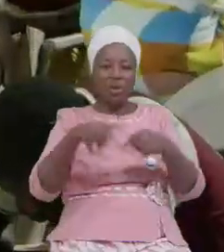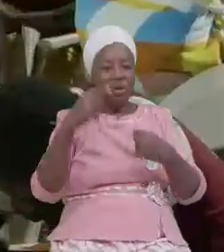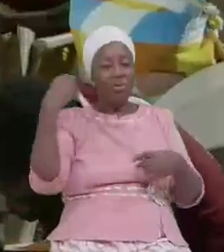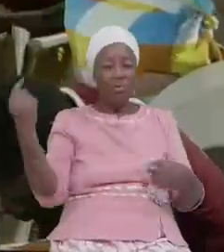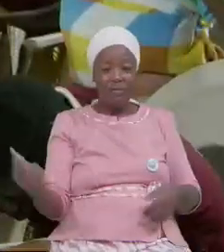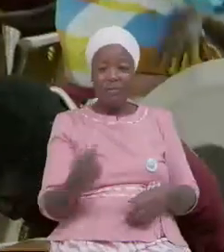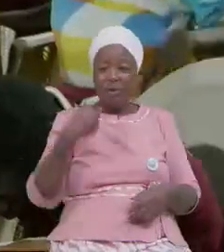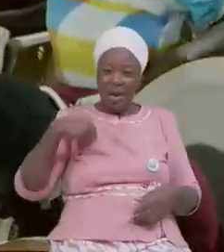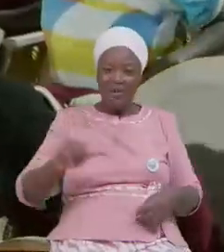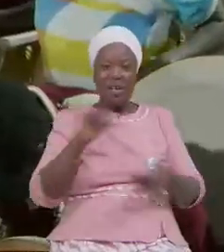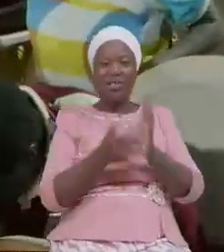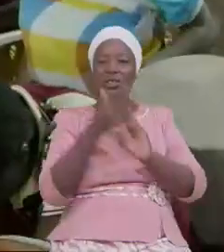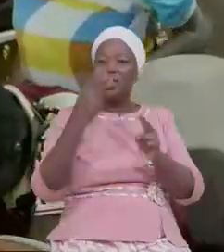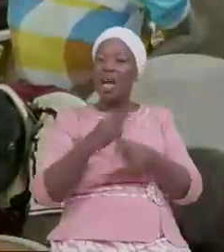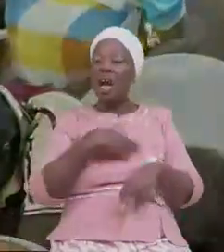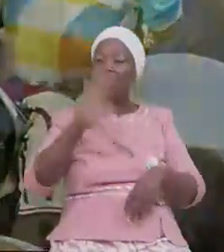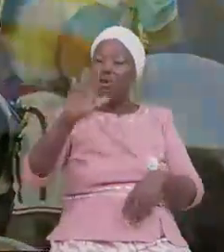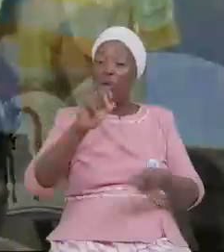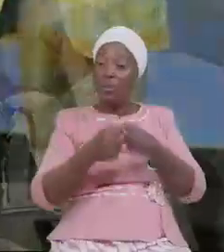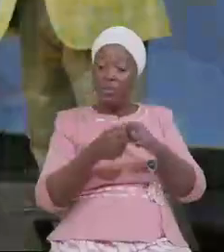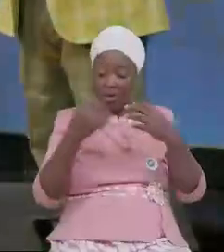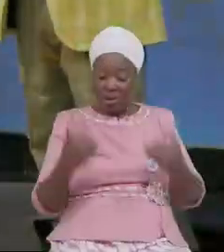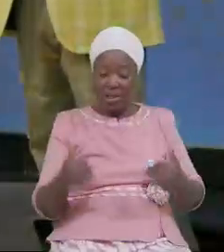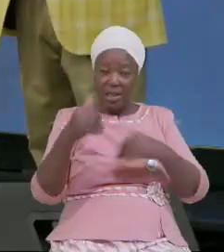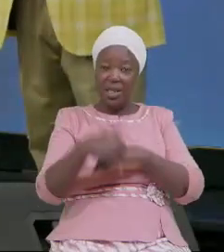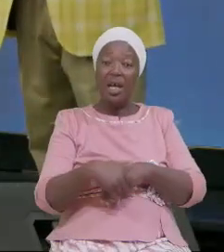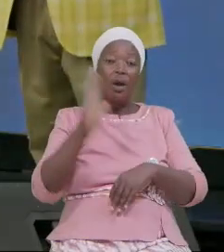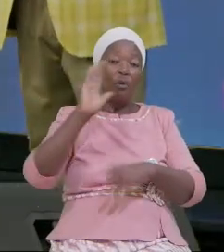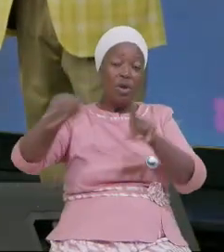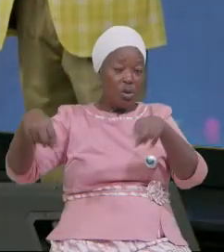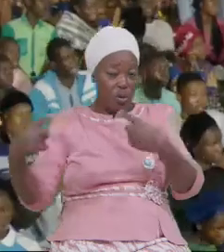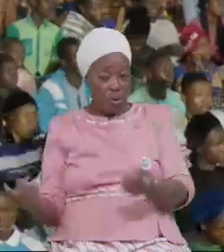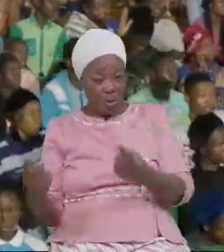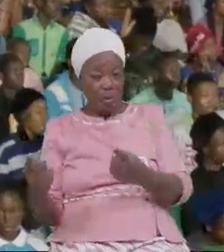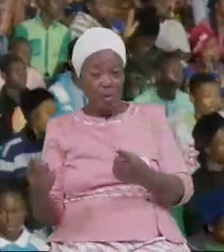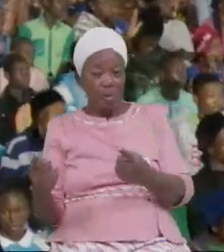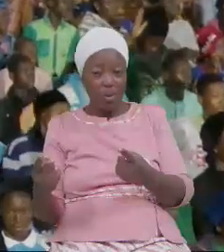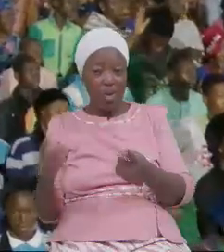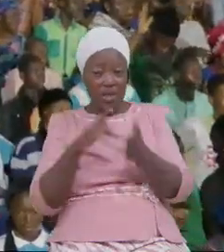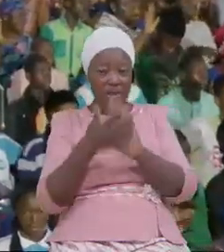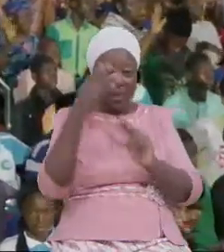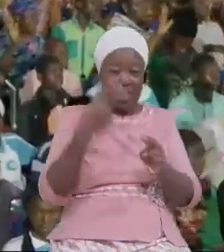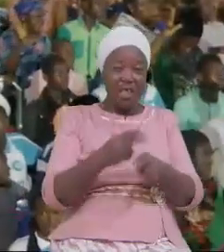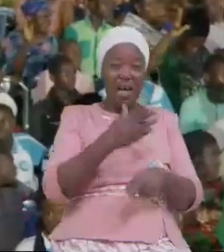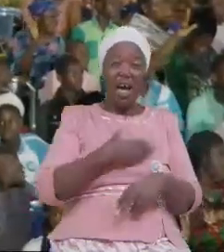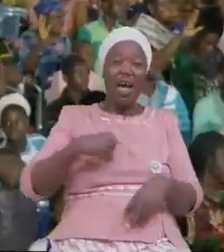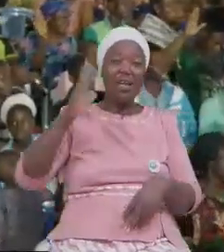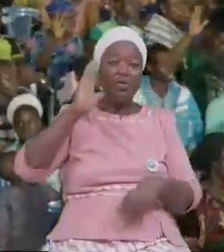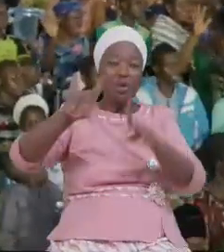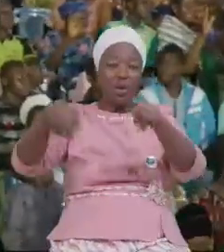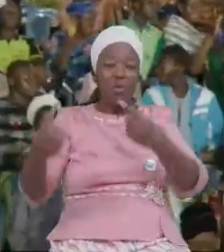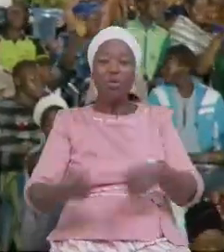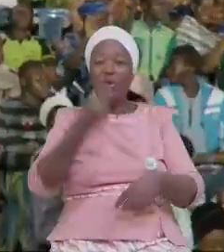your problem tonight will go and will go forever